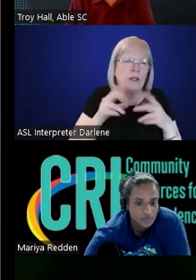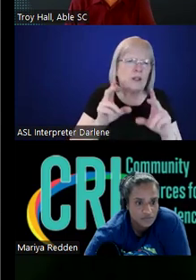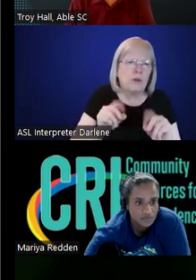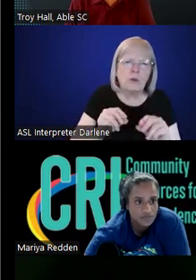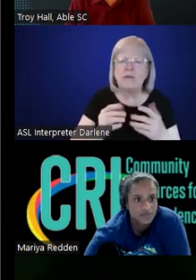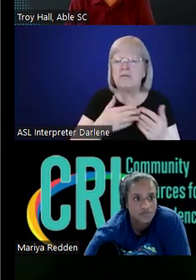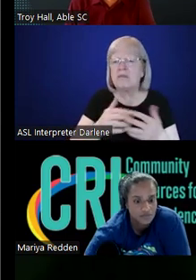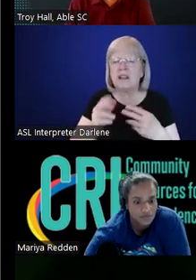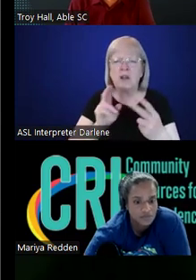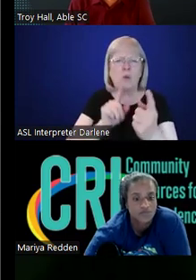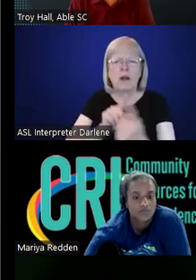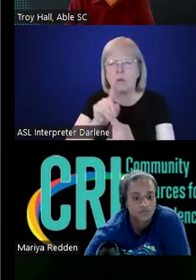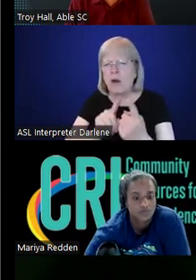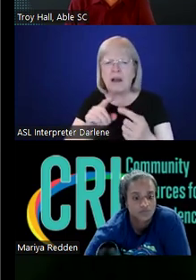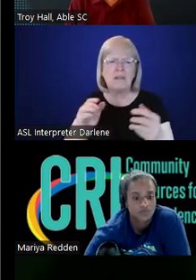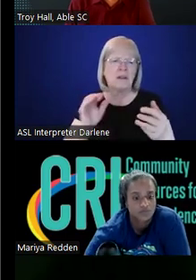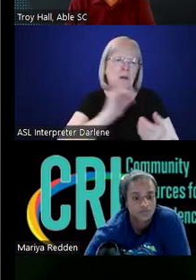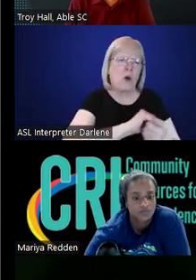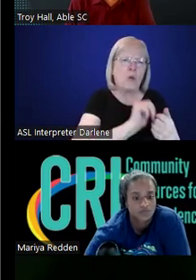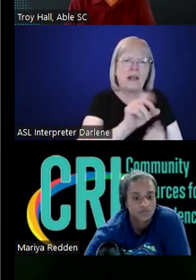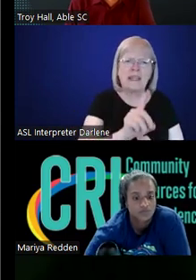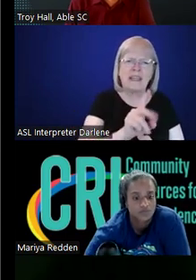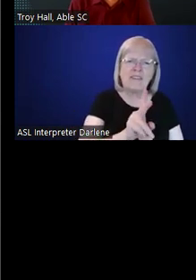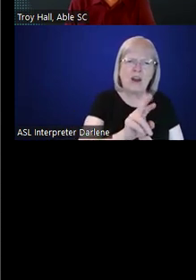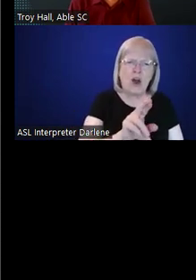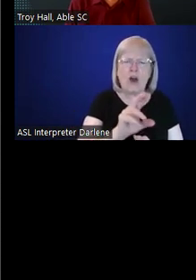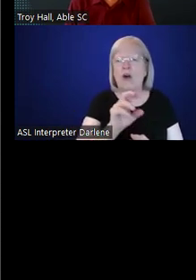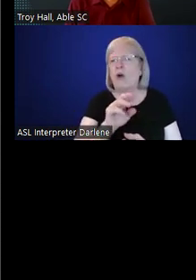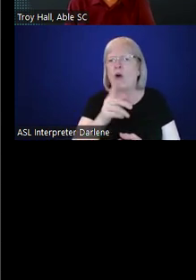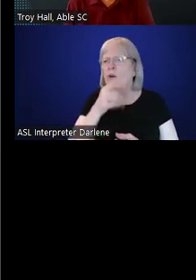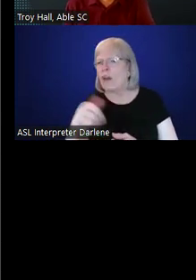with DVR or another agency to work with that youth,